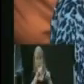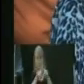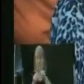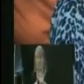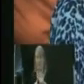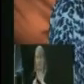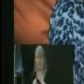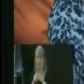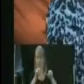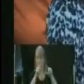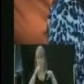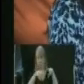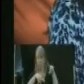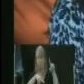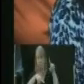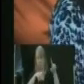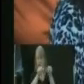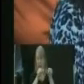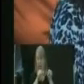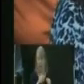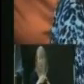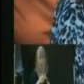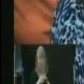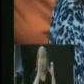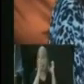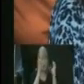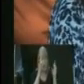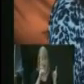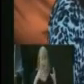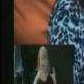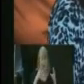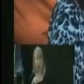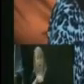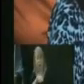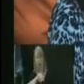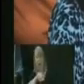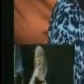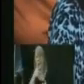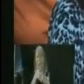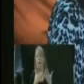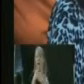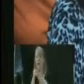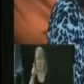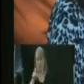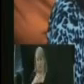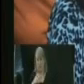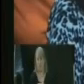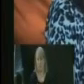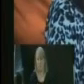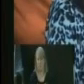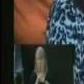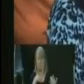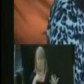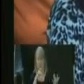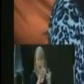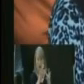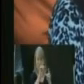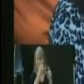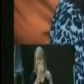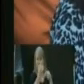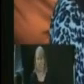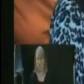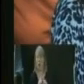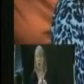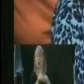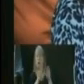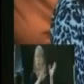was special ed or human resources or any of the other needs that we had. We were also able to plan